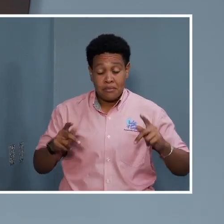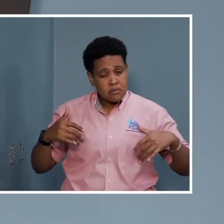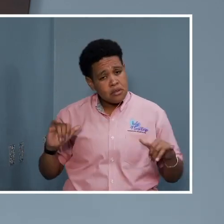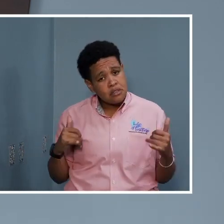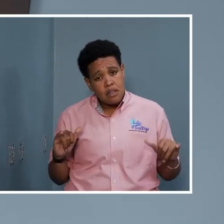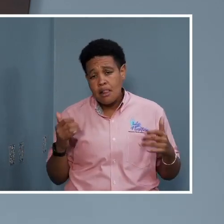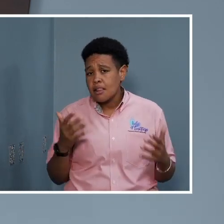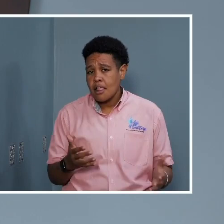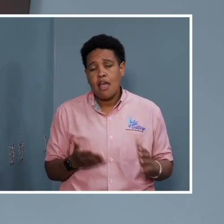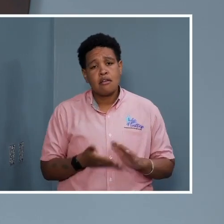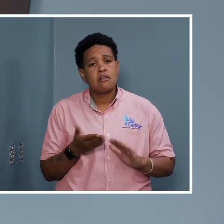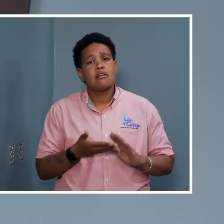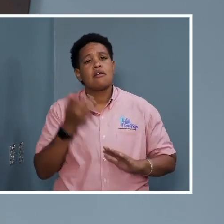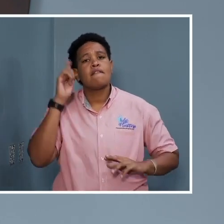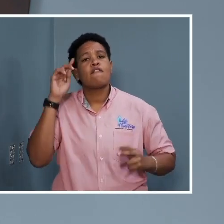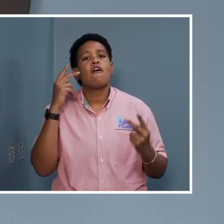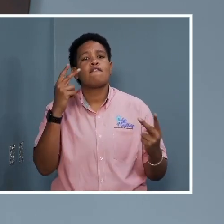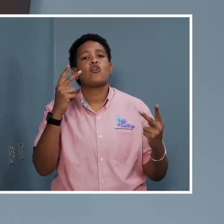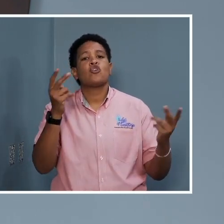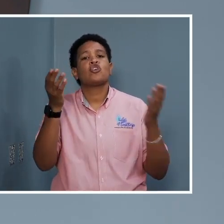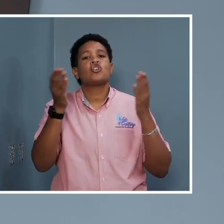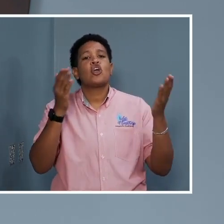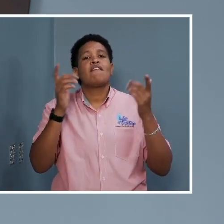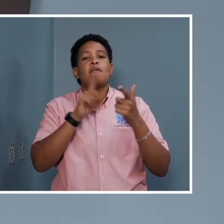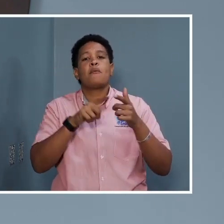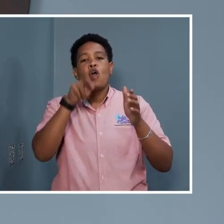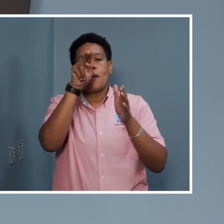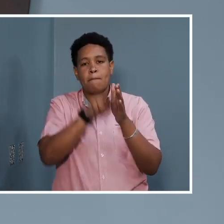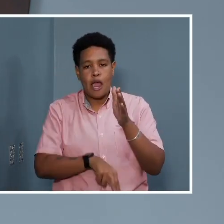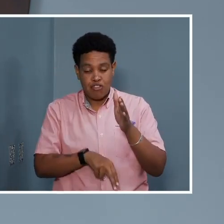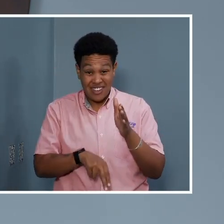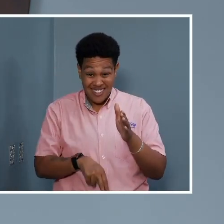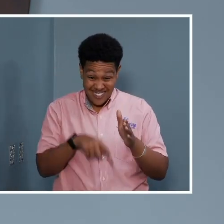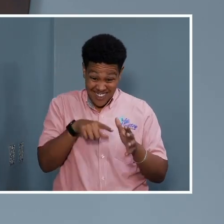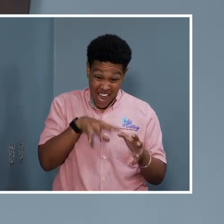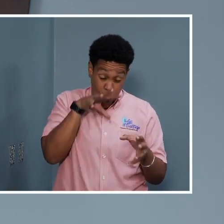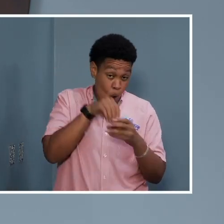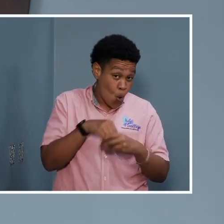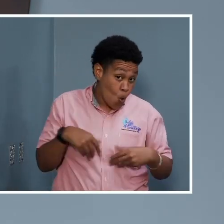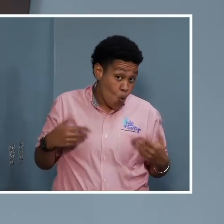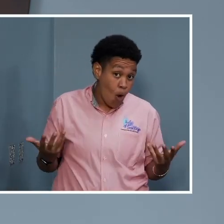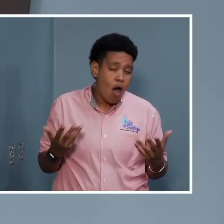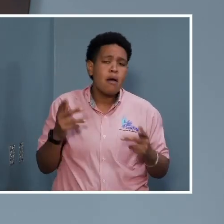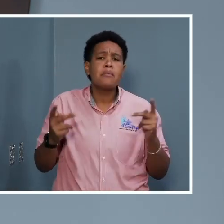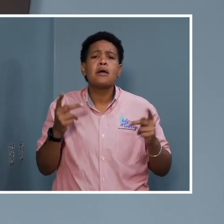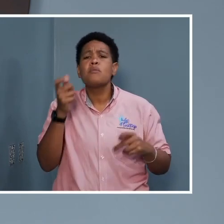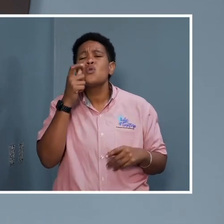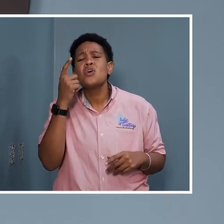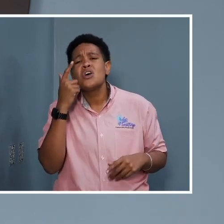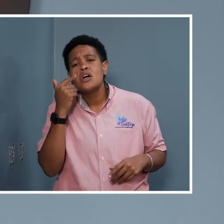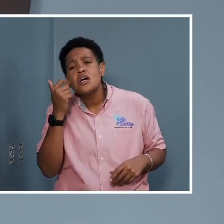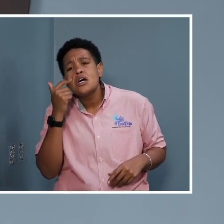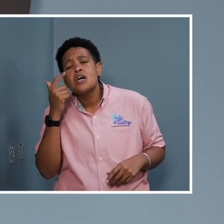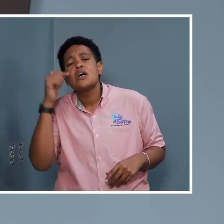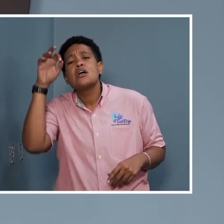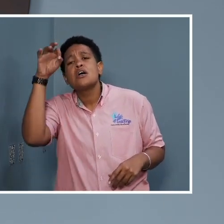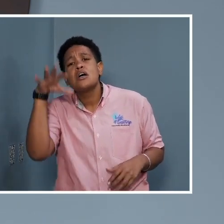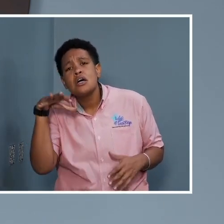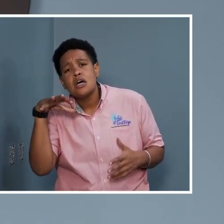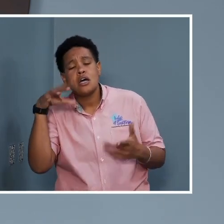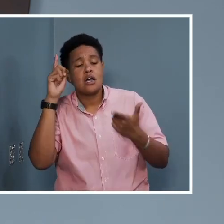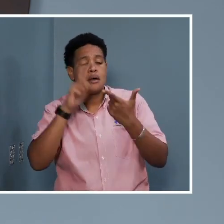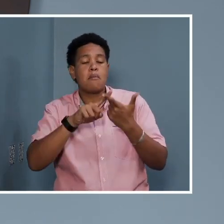remains in place for funeral services and burials. This includes mourners as well as clergy and